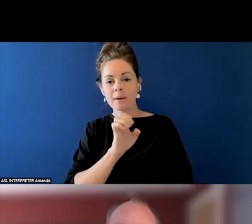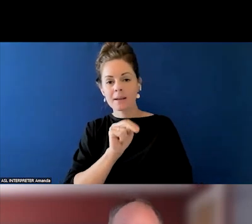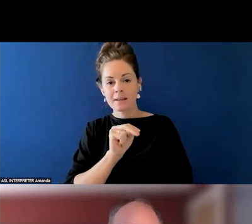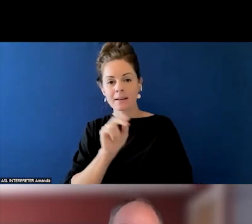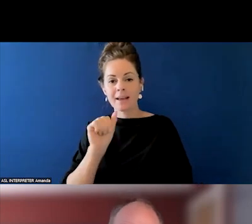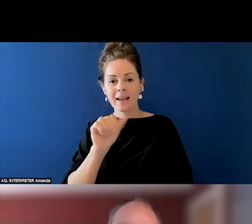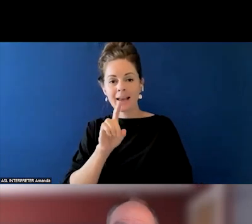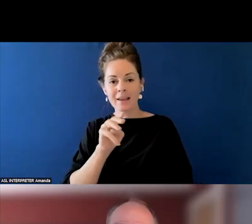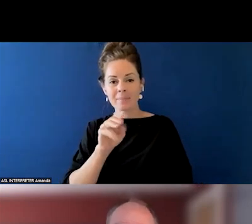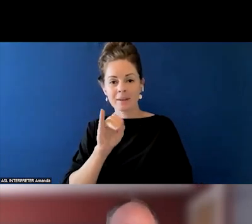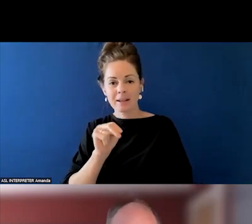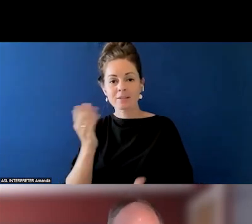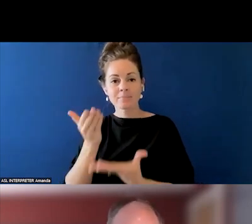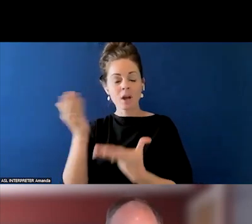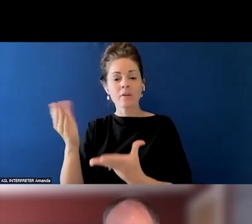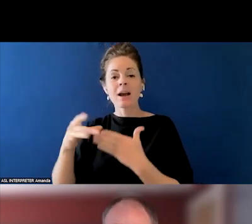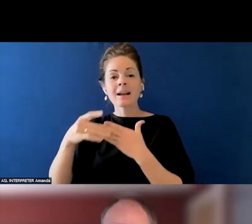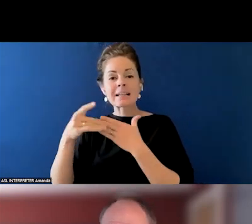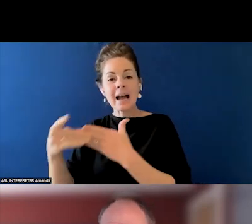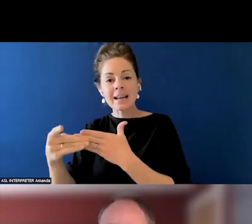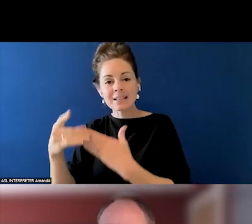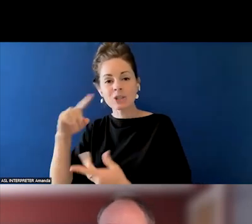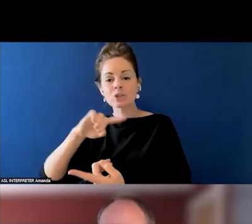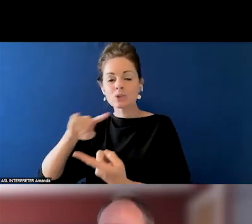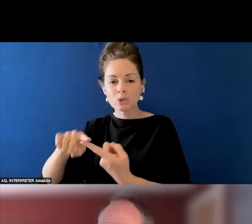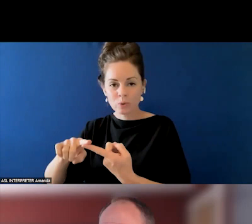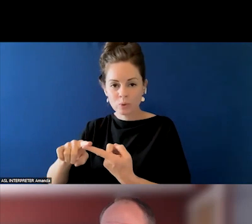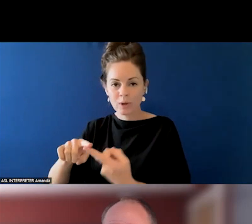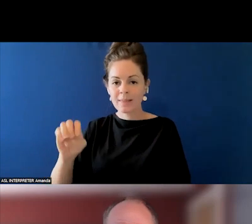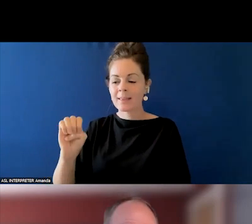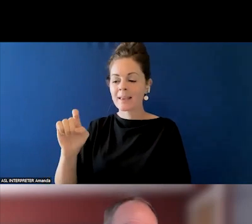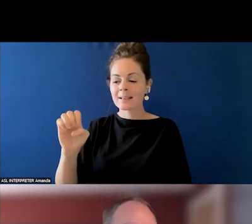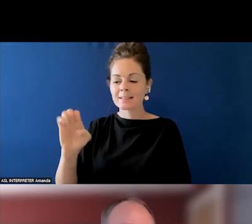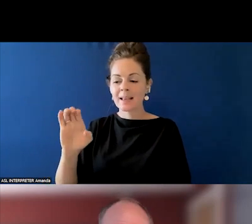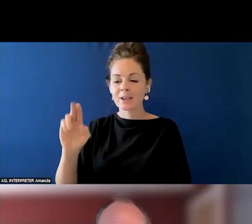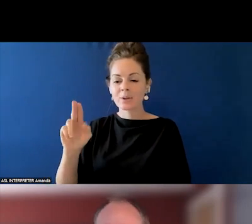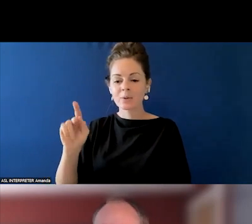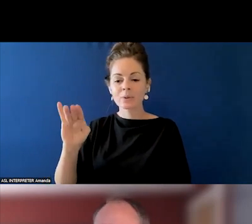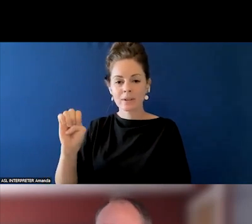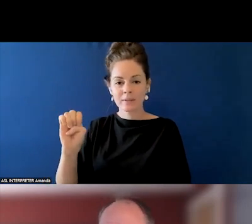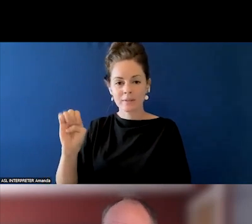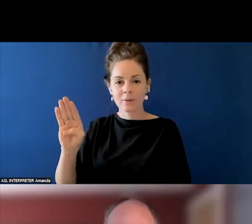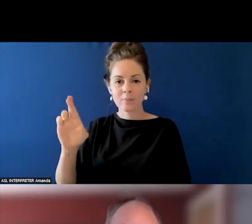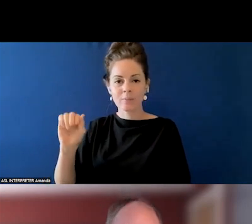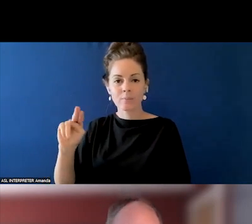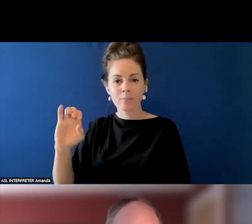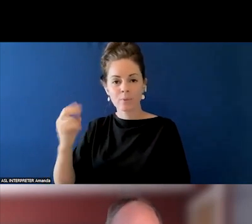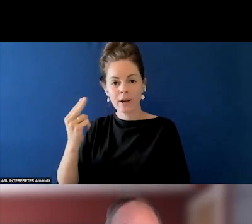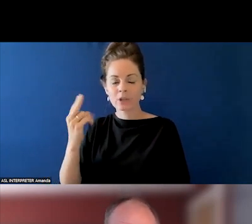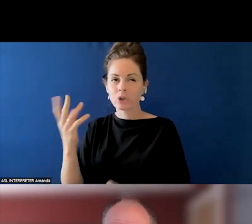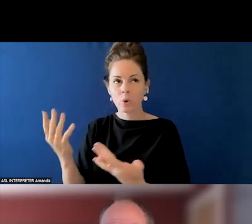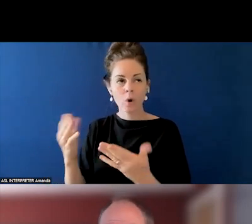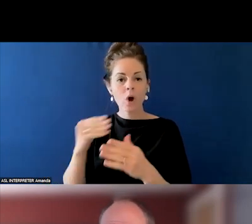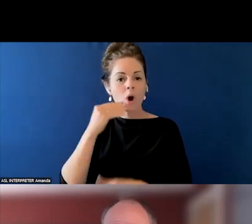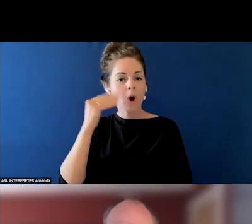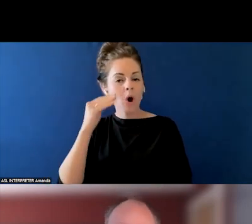given guidance to the executive branch. So that includes everything from Homeland